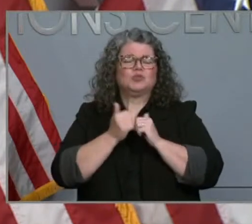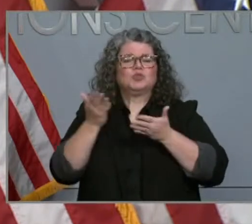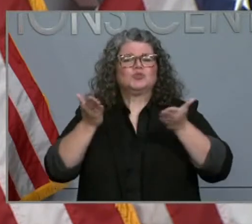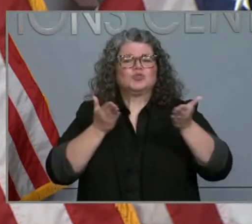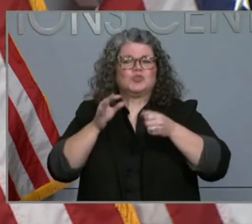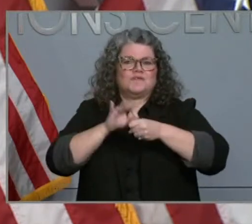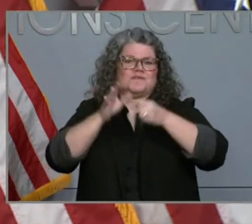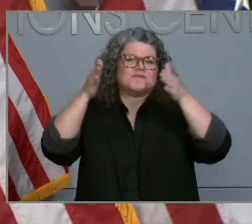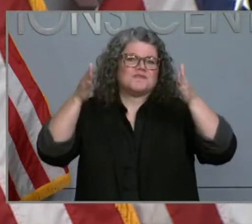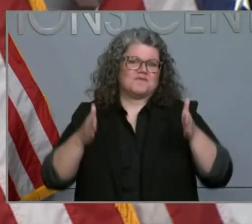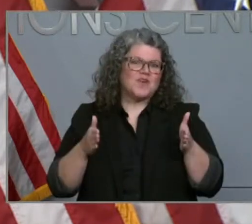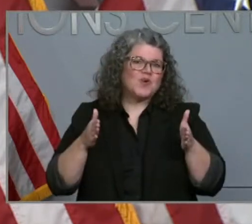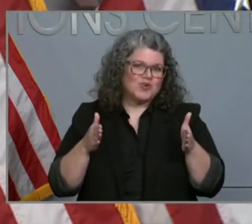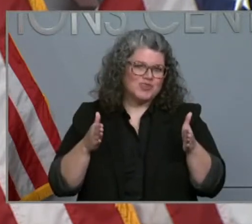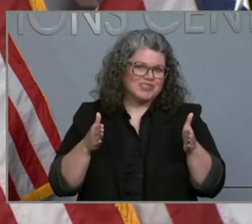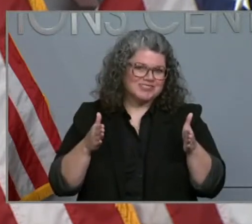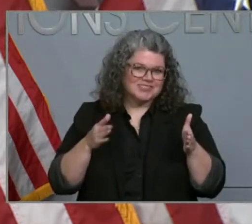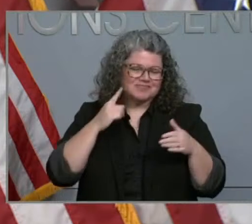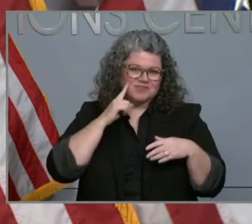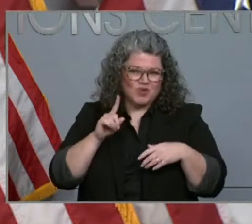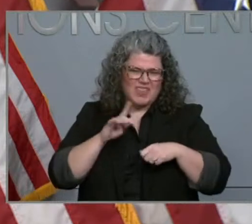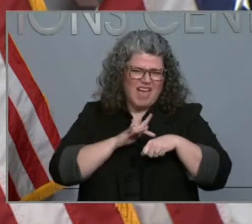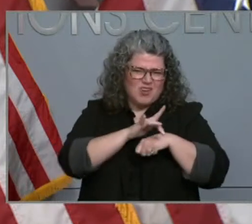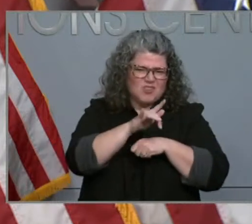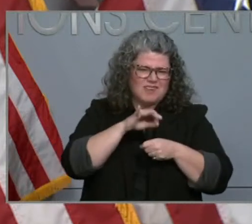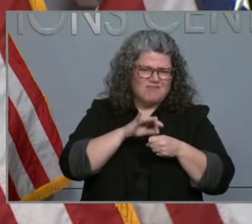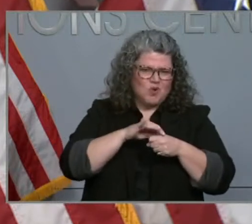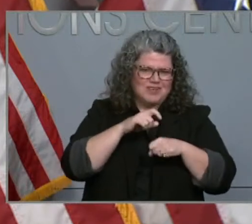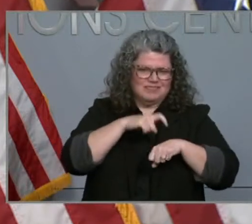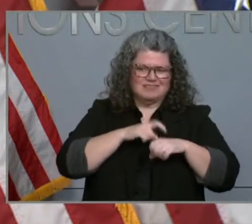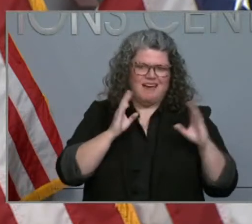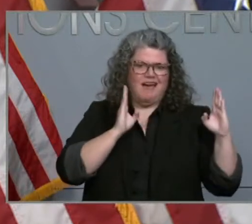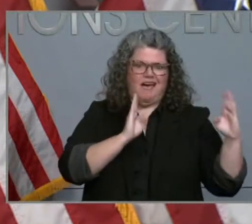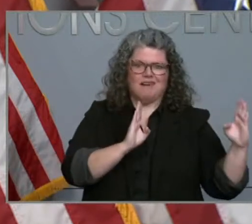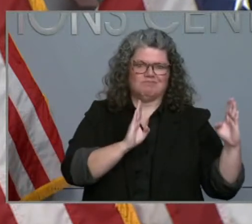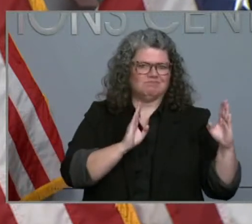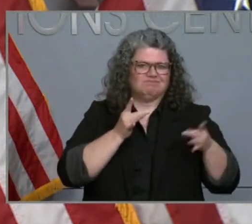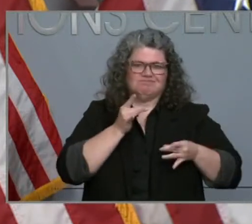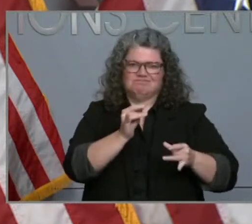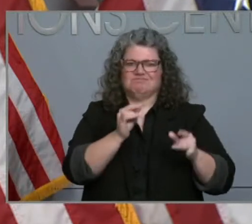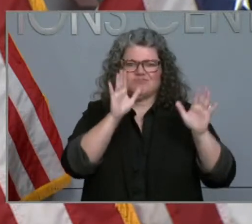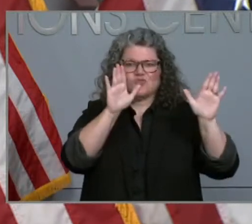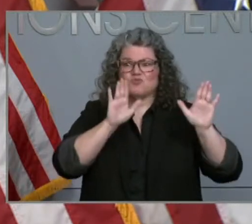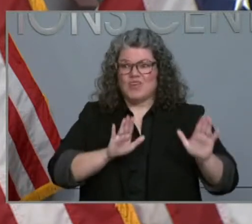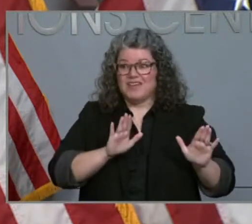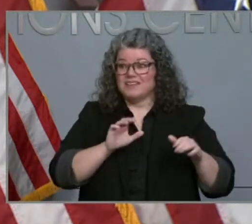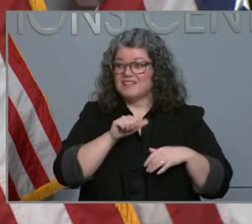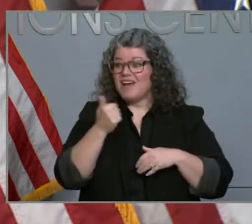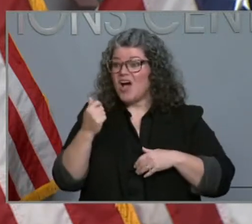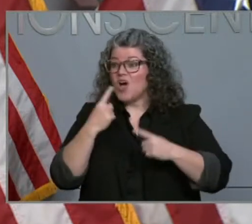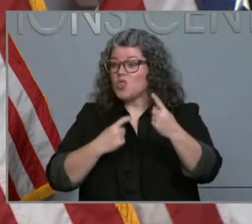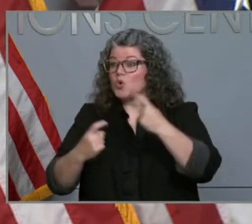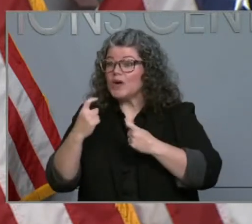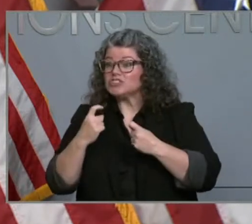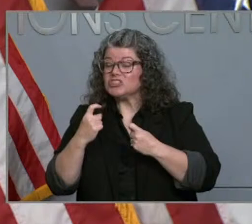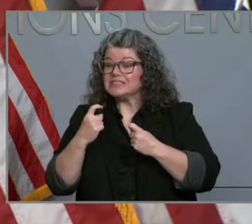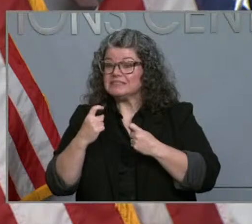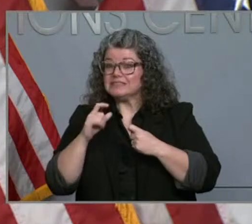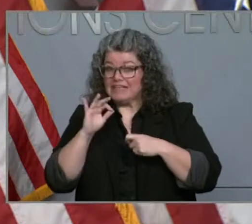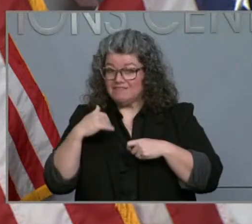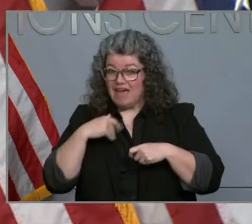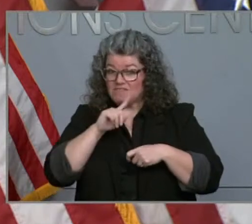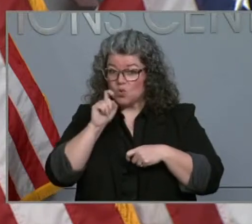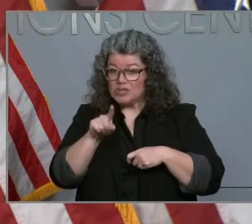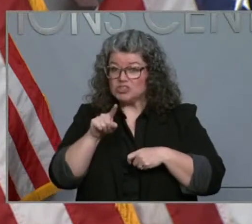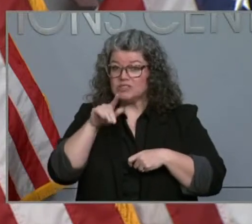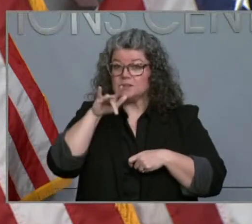voters during that early voting period. Are there any other questions online? Please press 1 if you have a